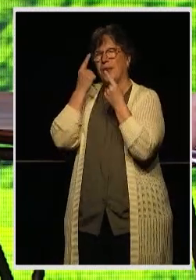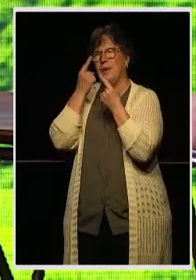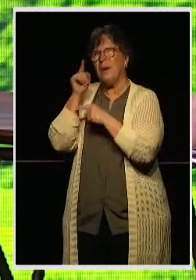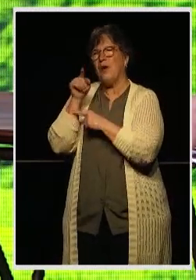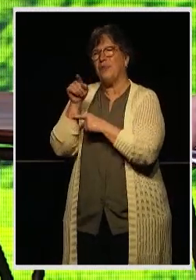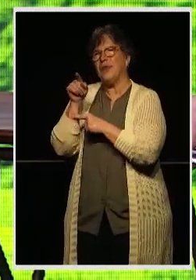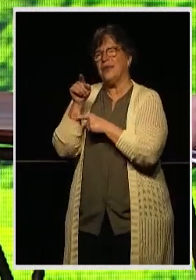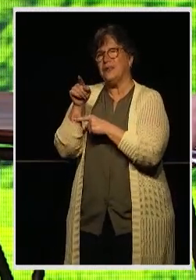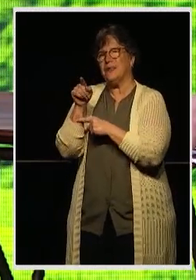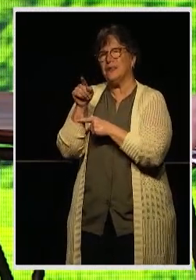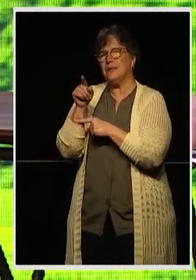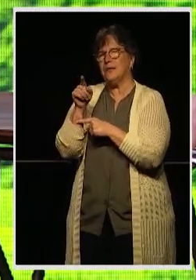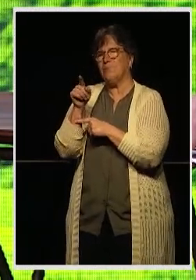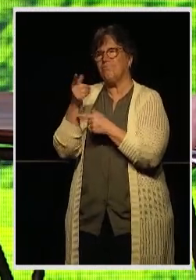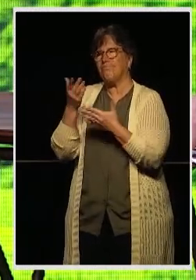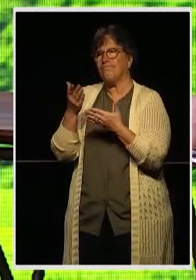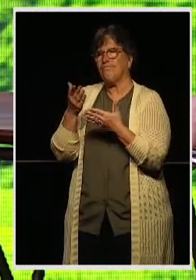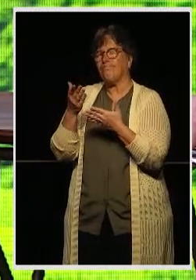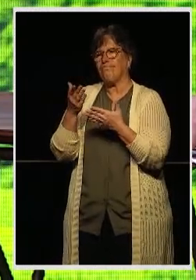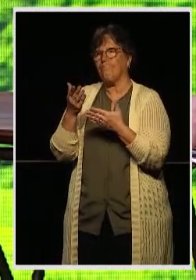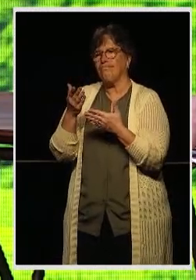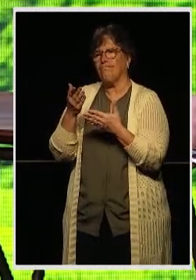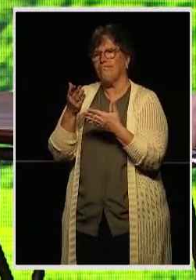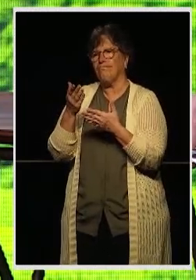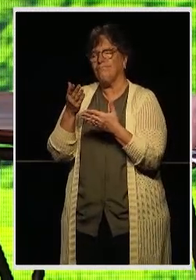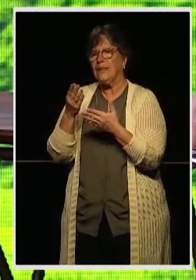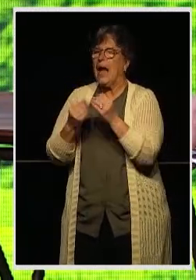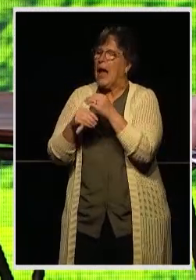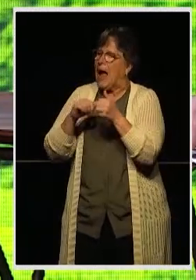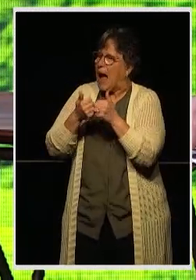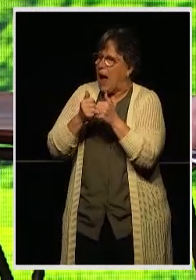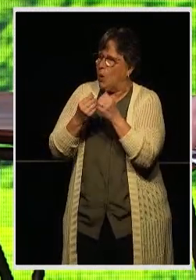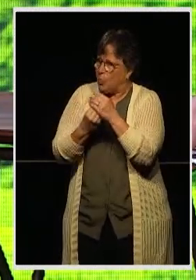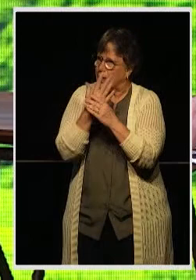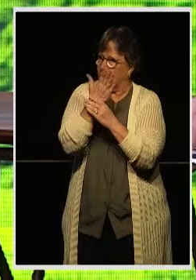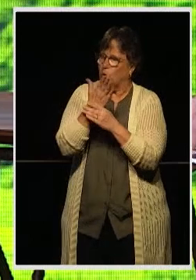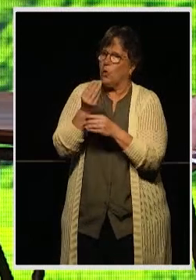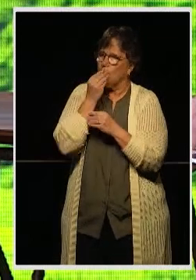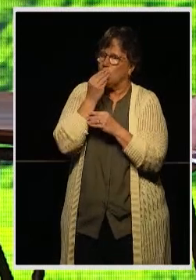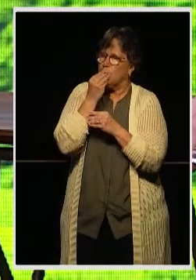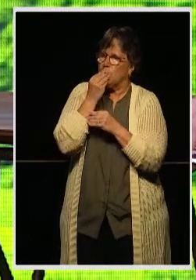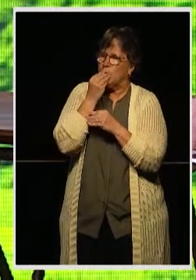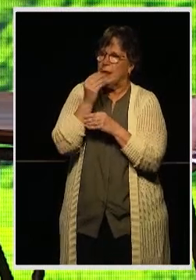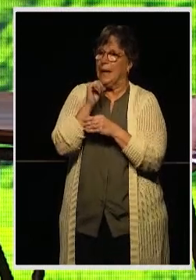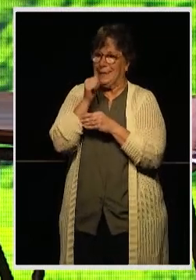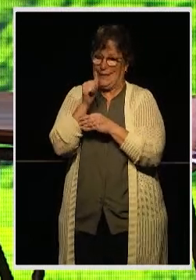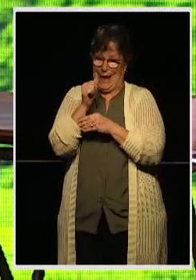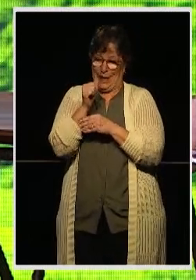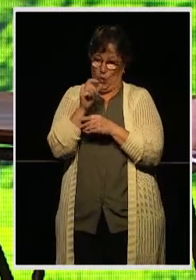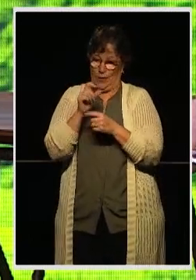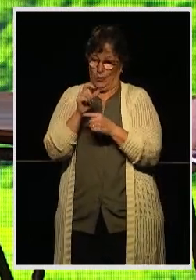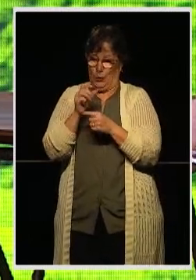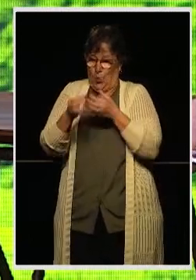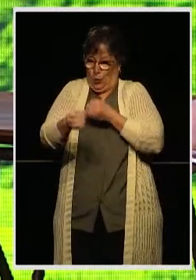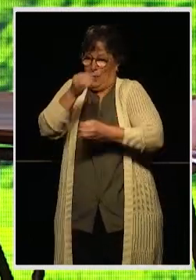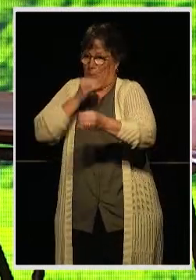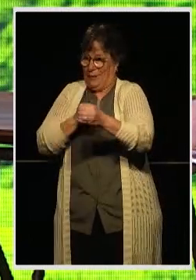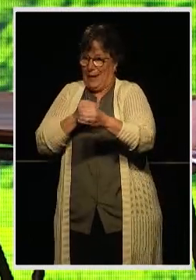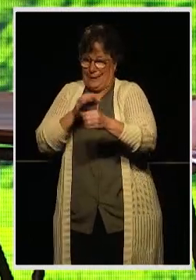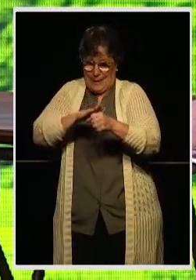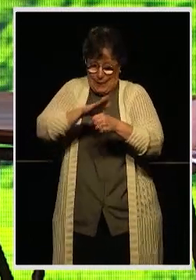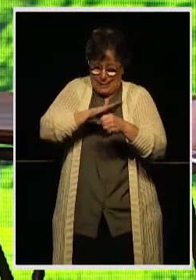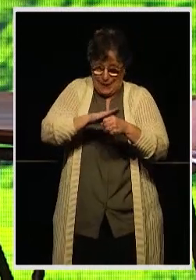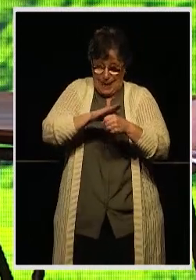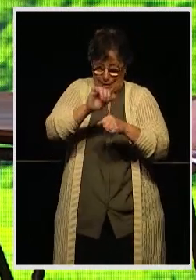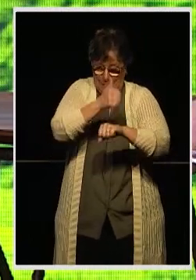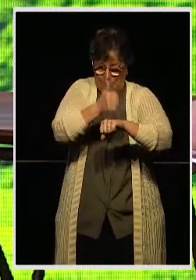new approach to growing food, which will not replace land-based agriculture but could supplement. It's clear that we don't have the right